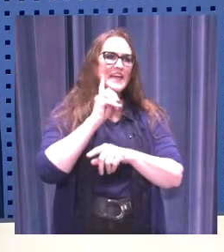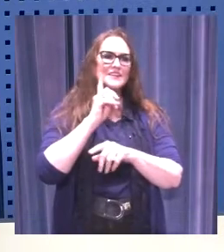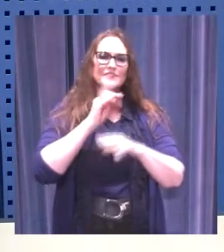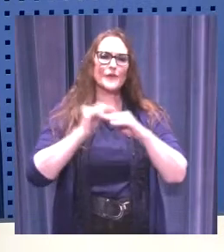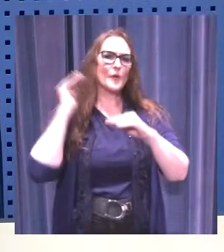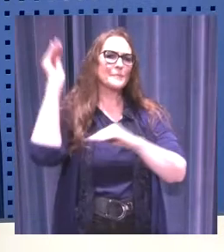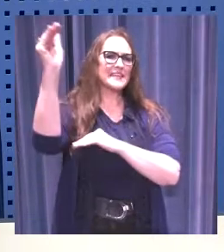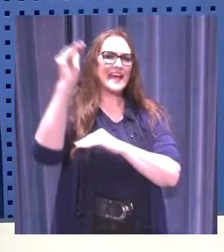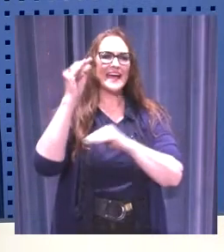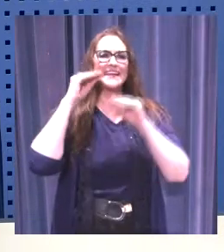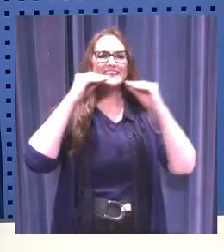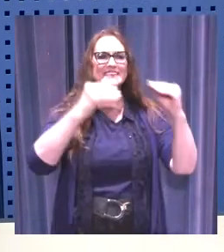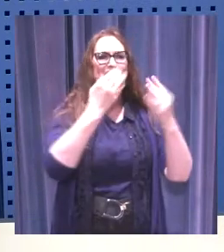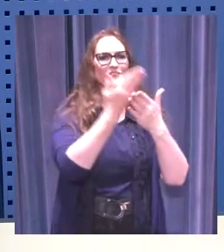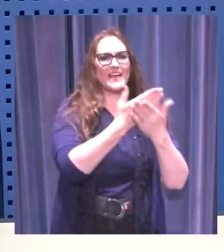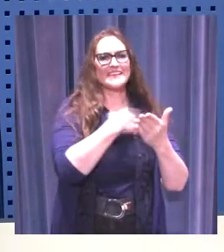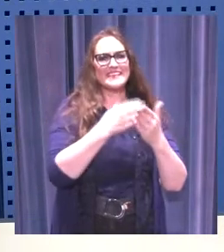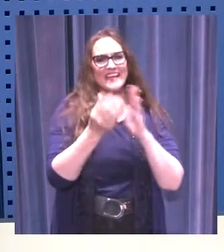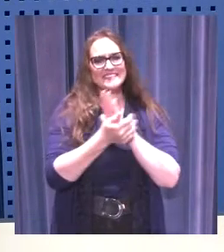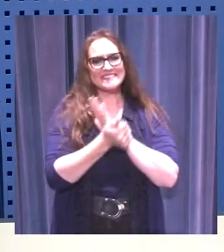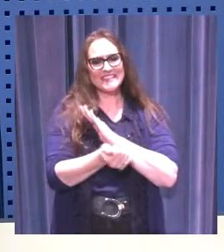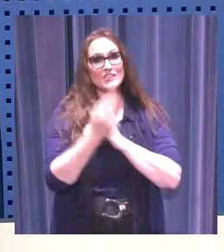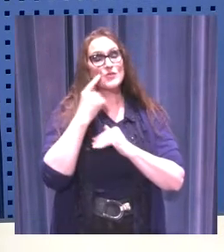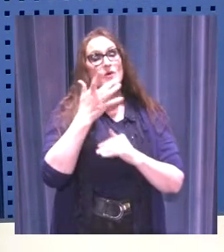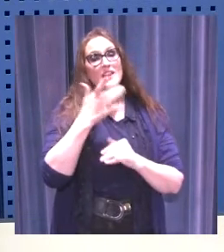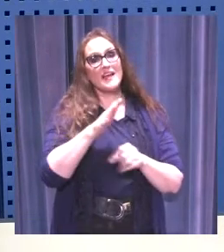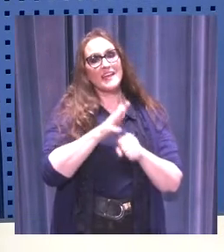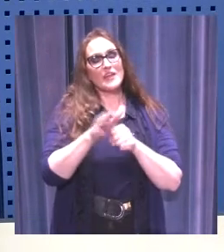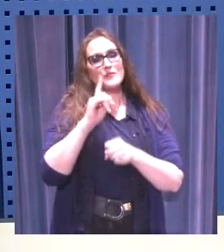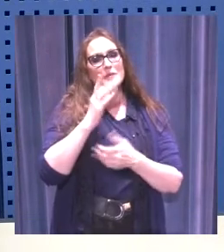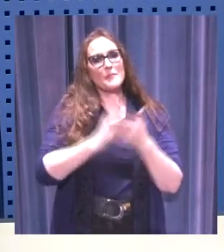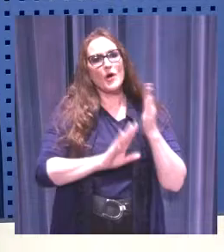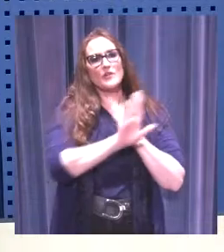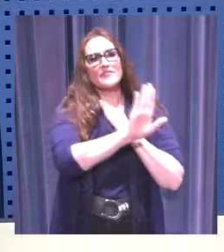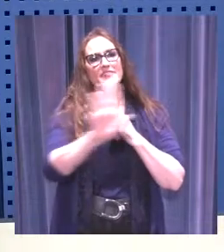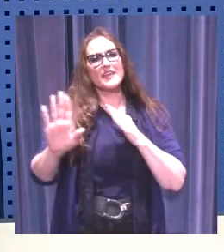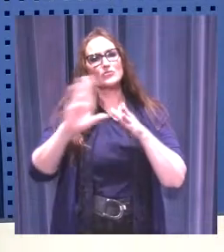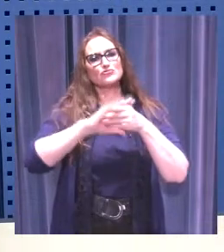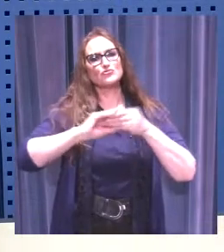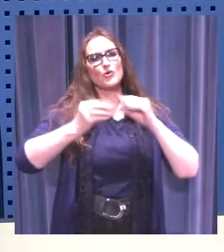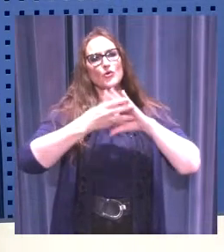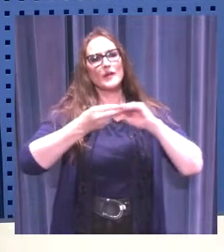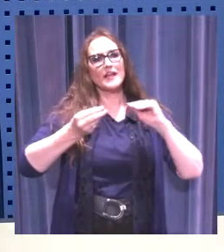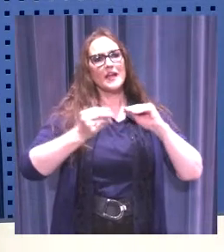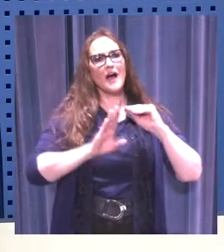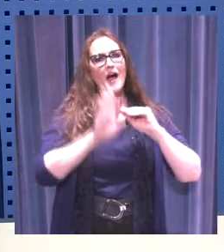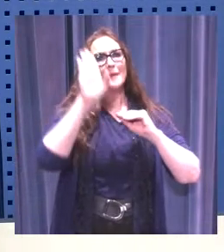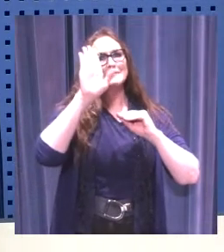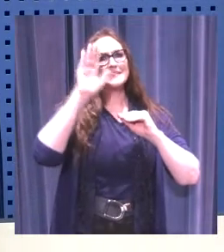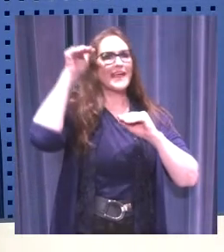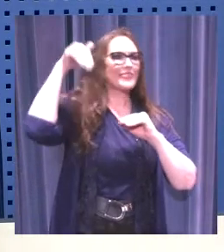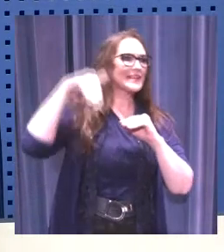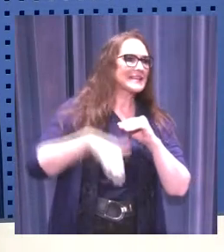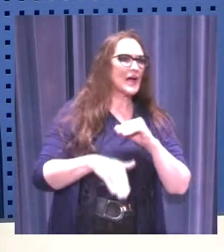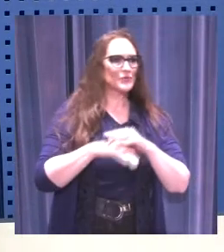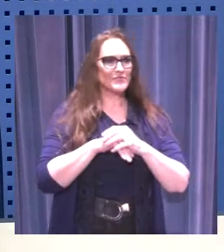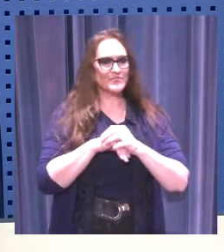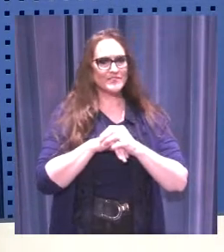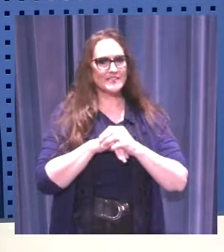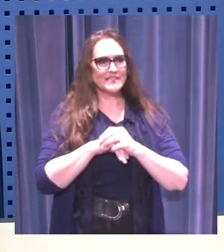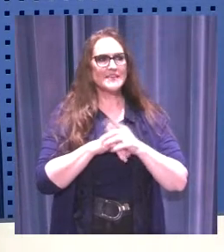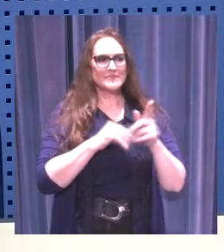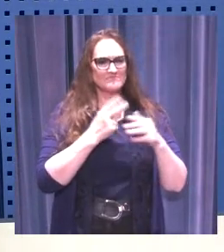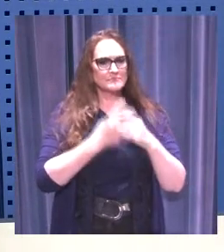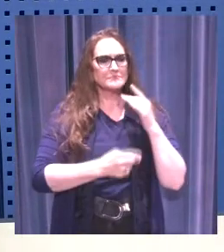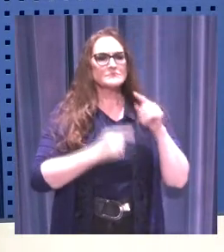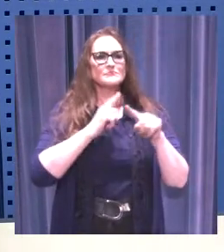teaching facts and skills. We are lucky enough to be part of their story, both the ups, the downs. I firmly